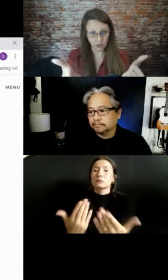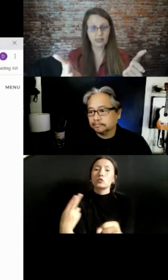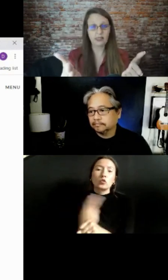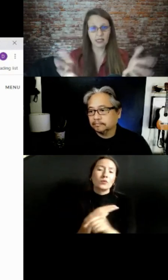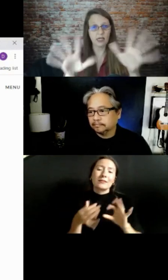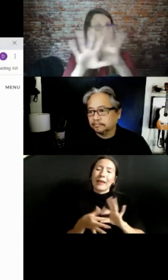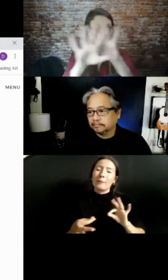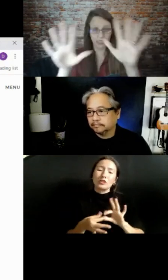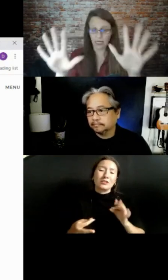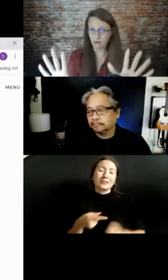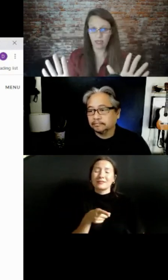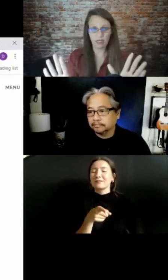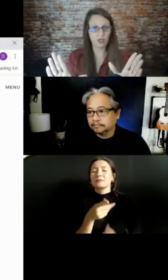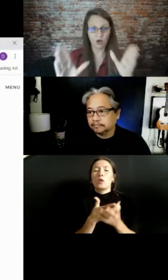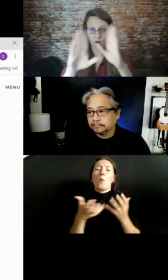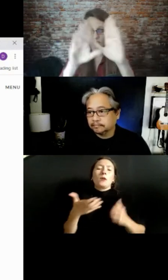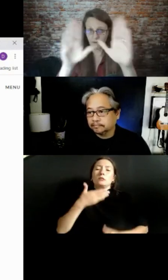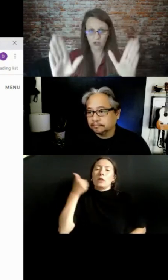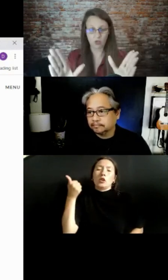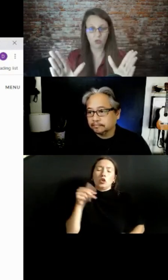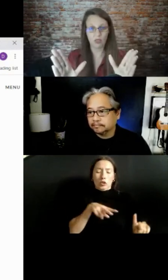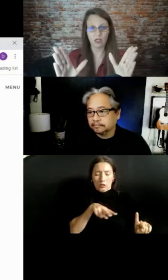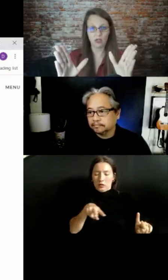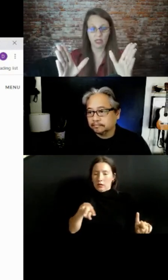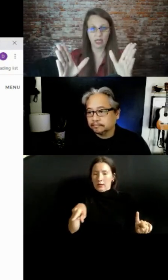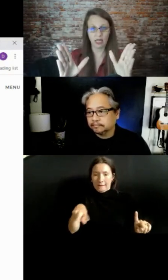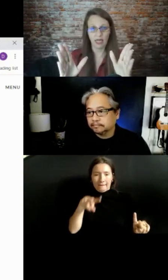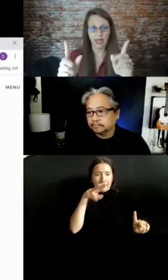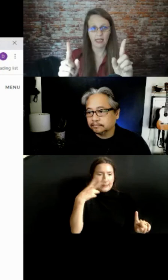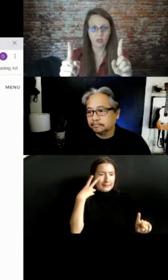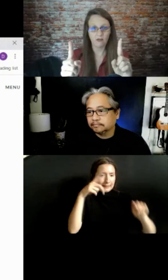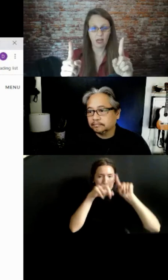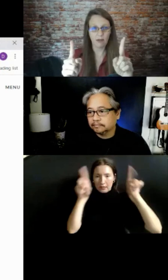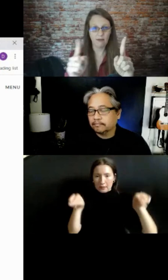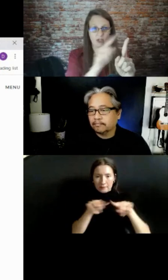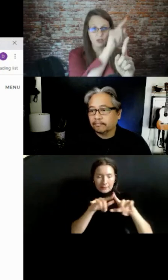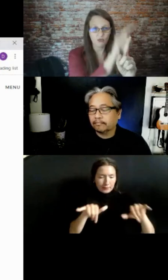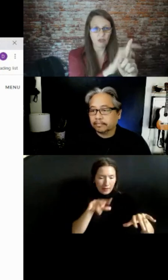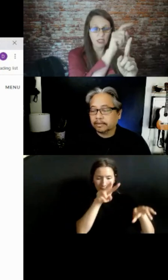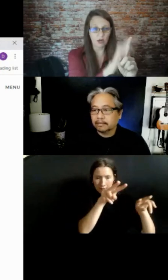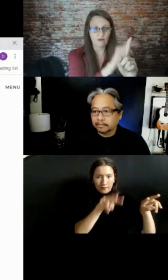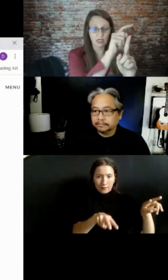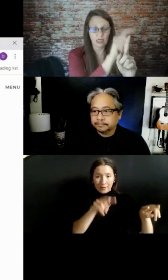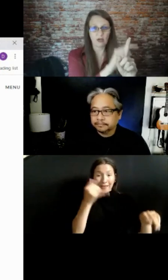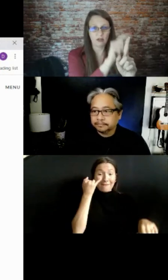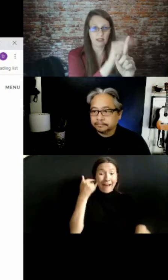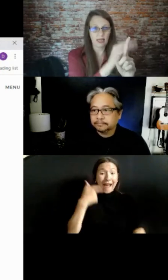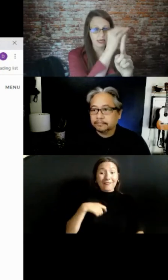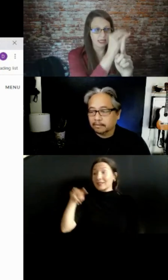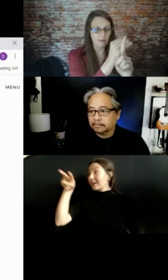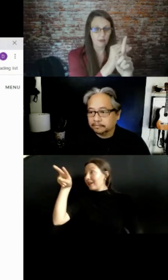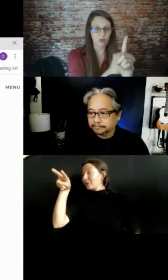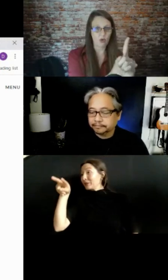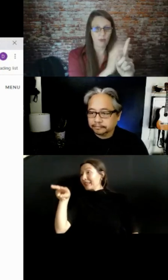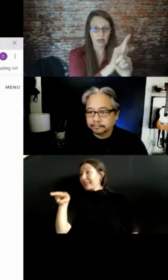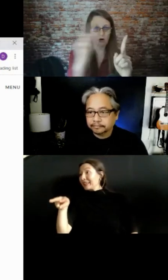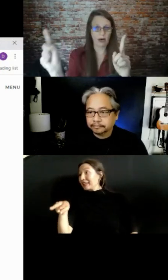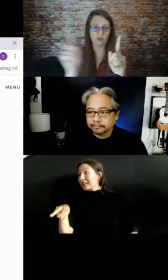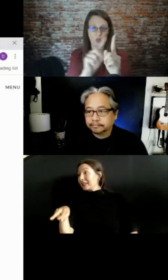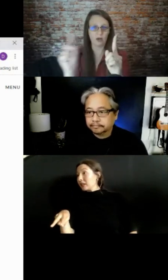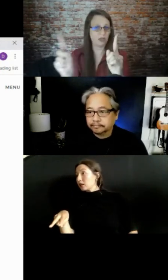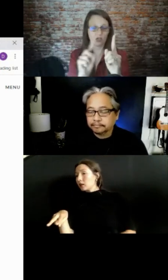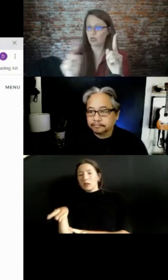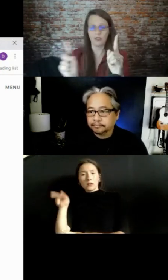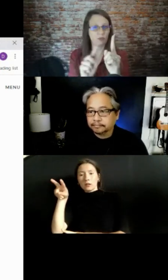seeing. And so if I'm having to read over here on the side and keep up with whole paragraphs while the screen is moving, that's too much eye movement. But having